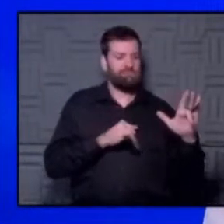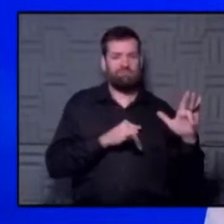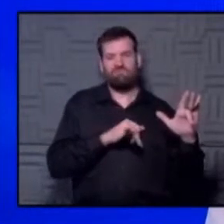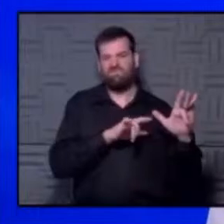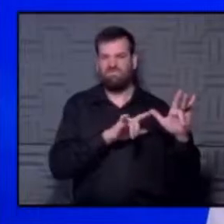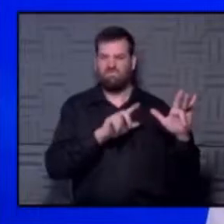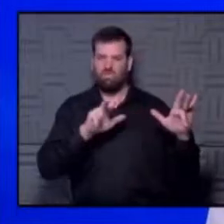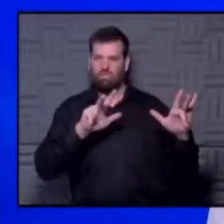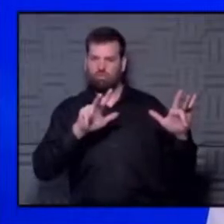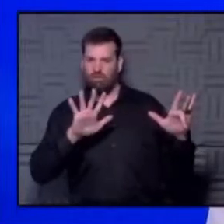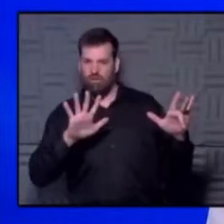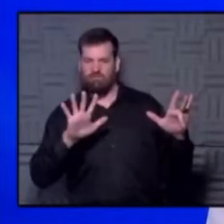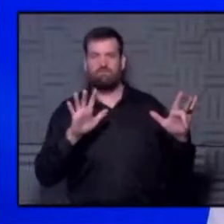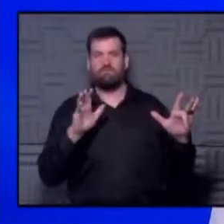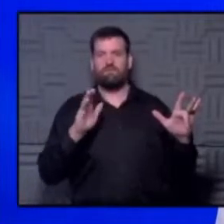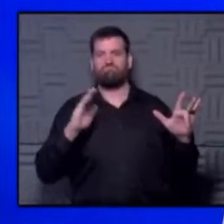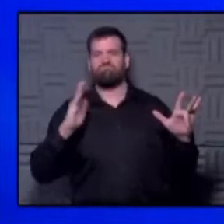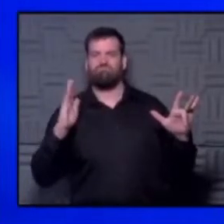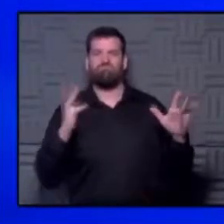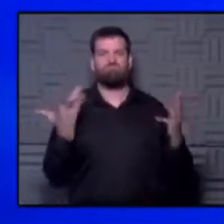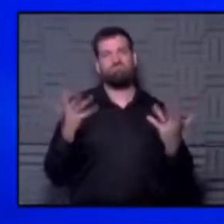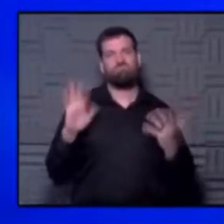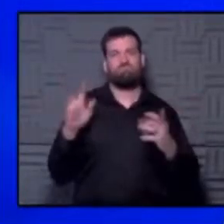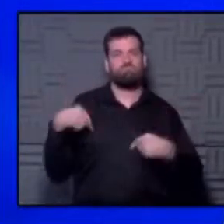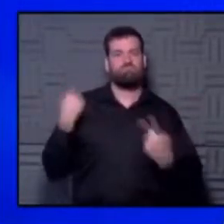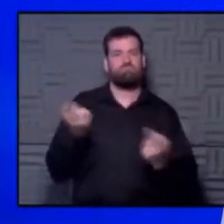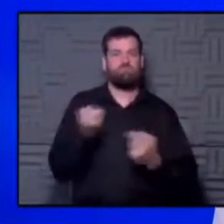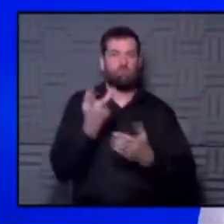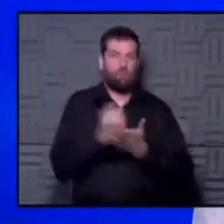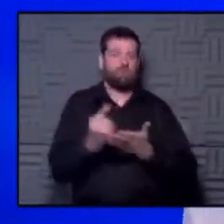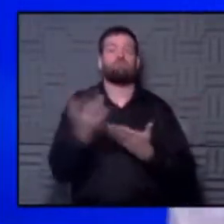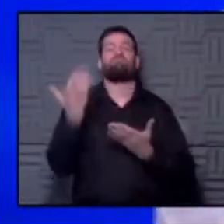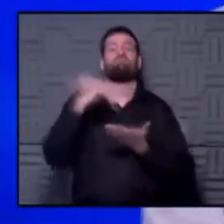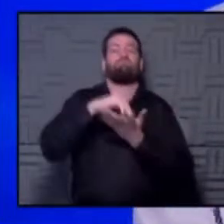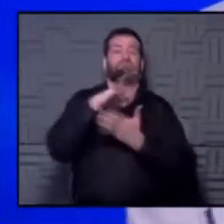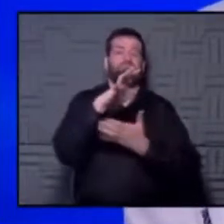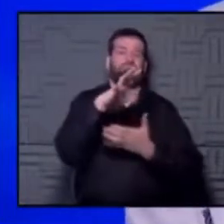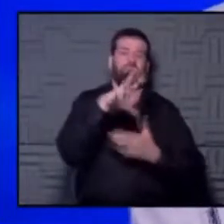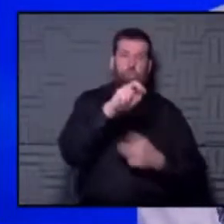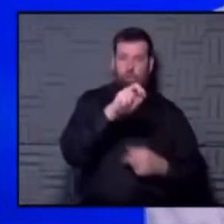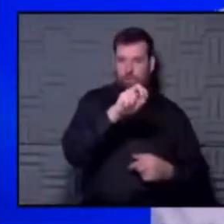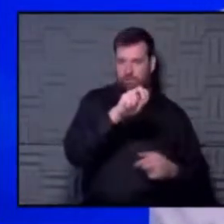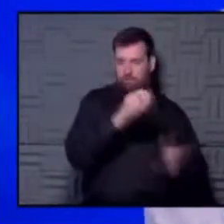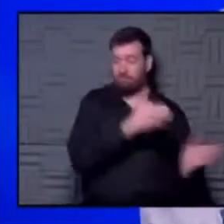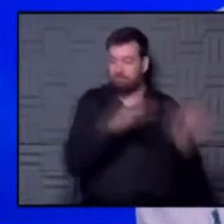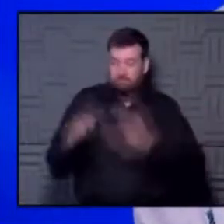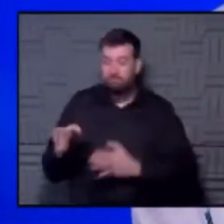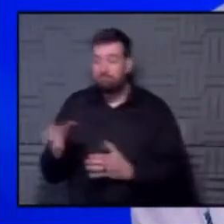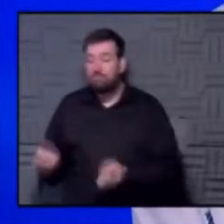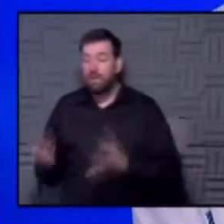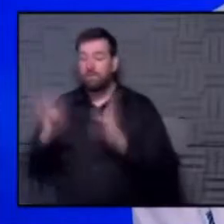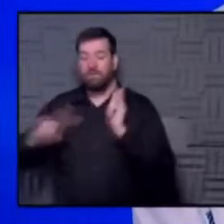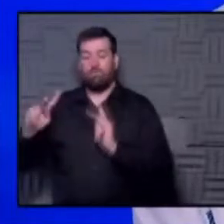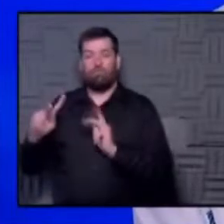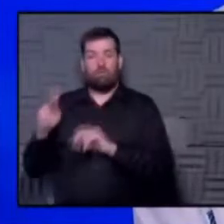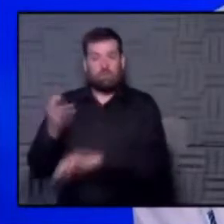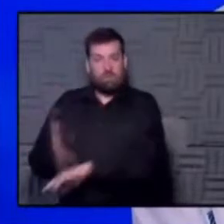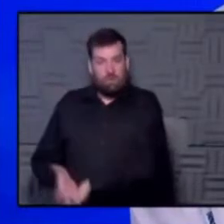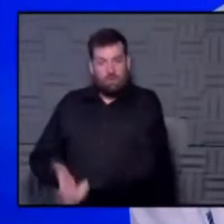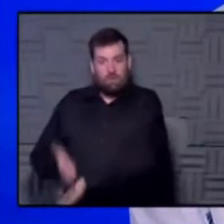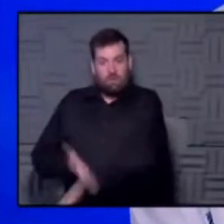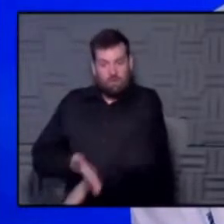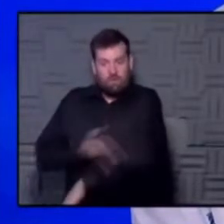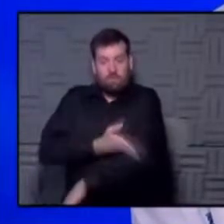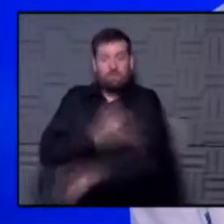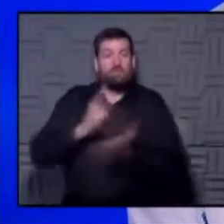and 35, or the upper 30s for the last few weeks. And so let's say it's just 30, and then we have the number of people who are COVID recovering. So